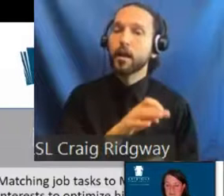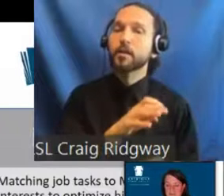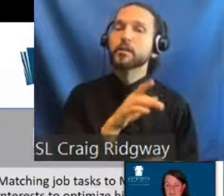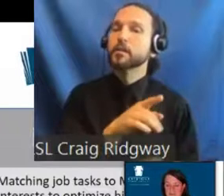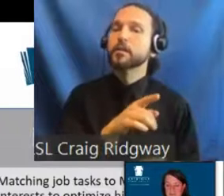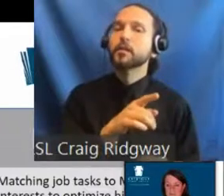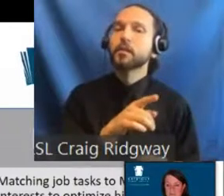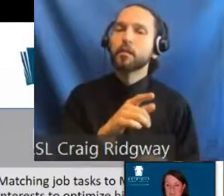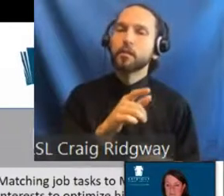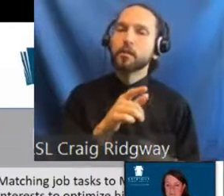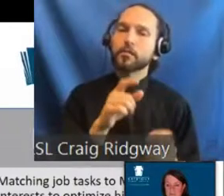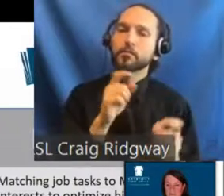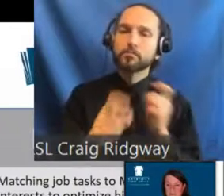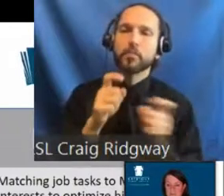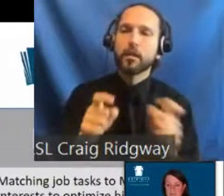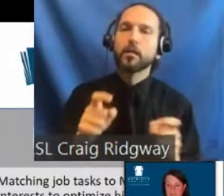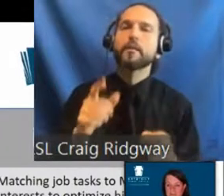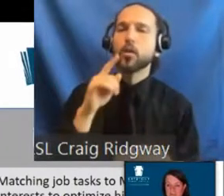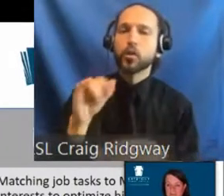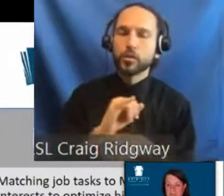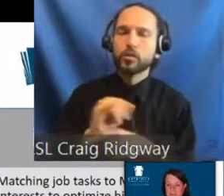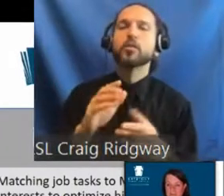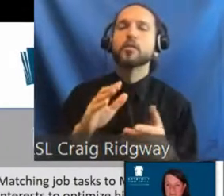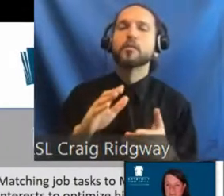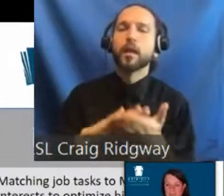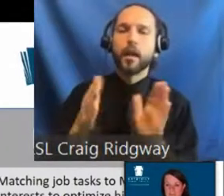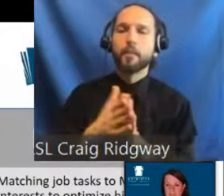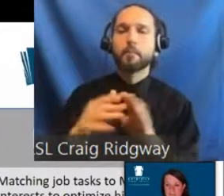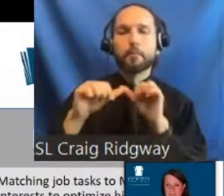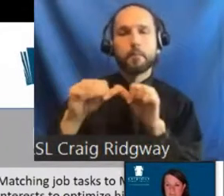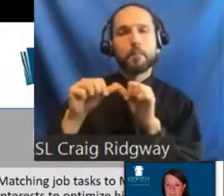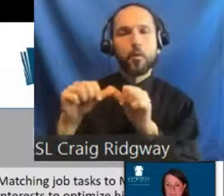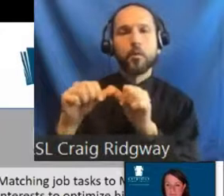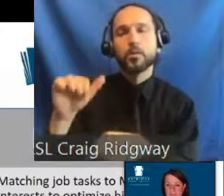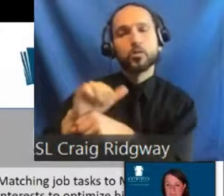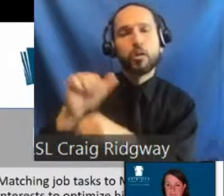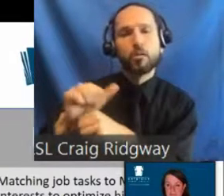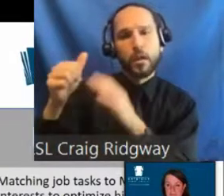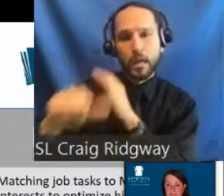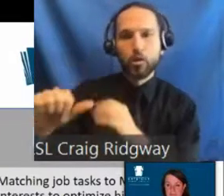successes as an intern led to a permanent job opportunity at the greenhouse.